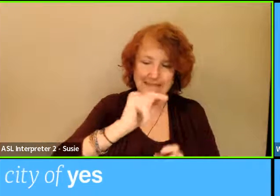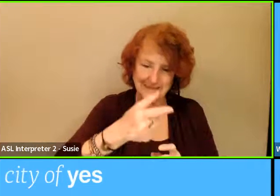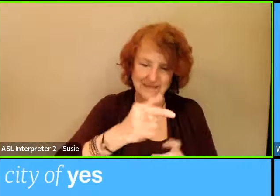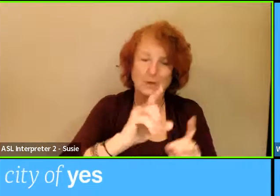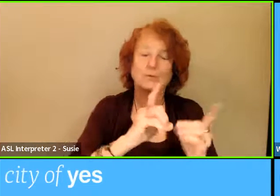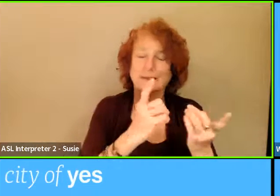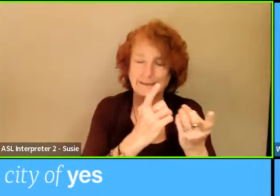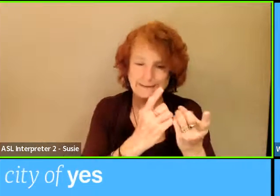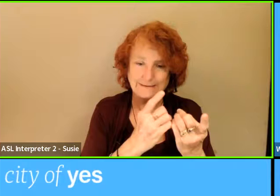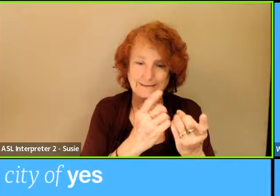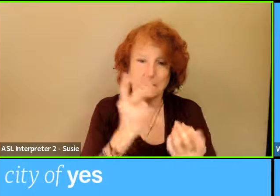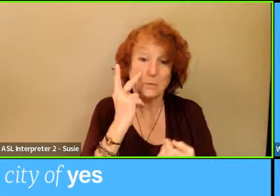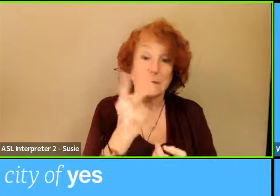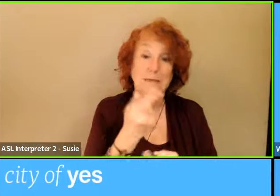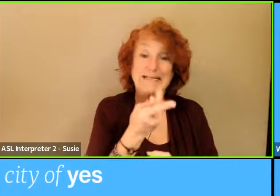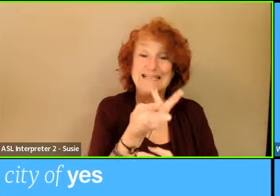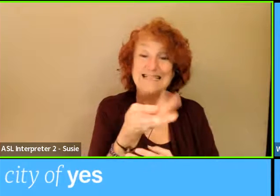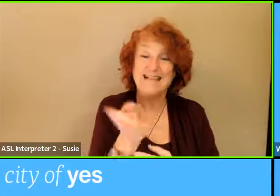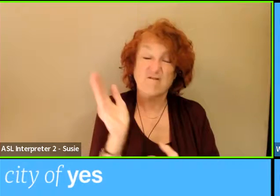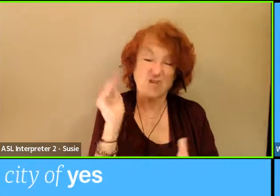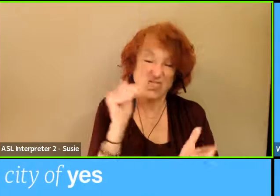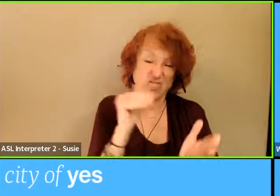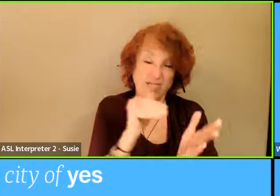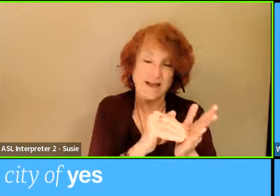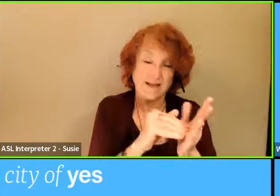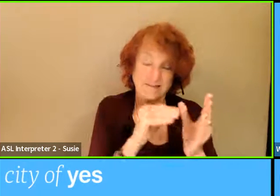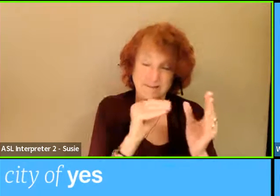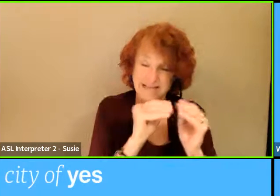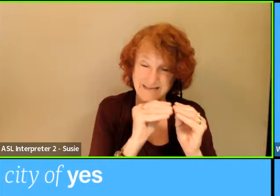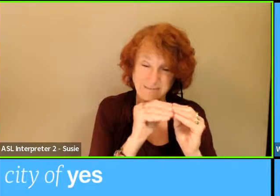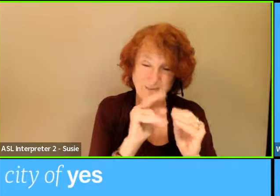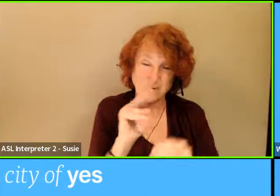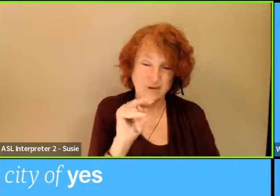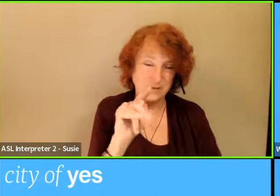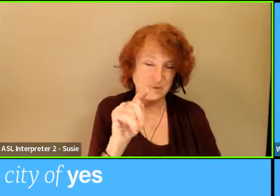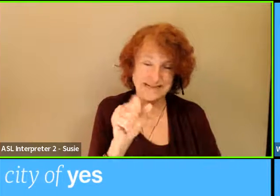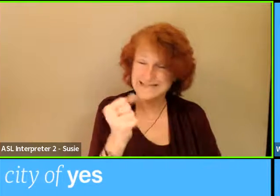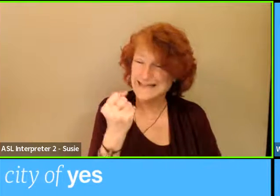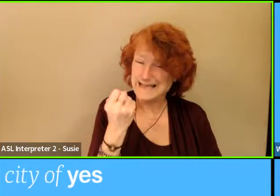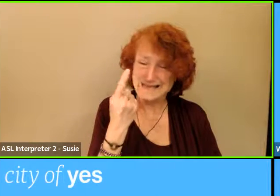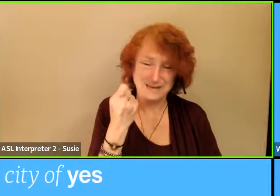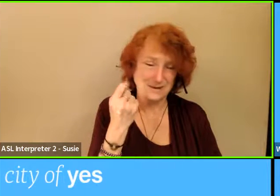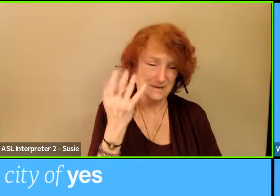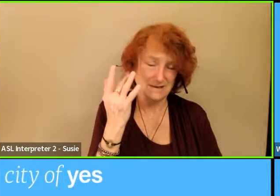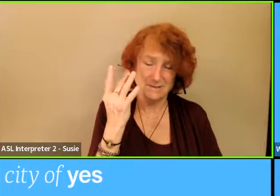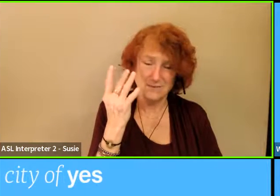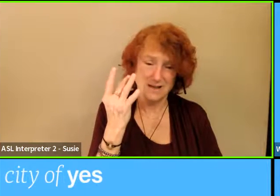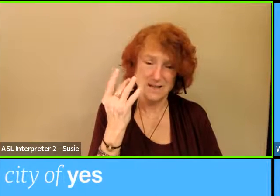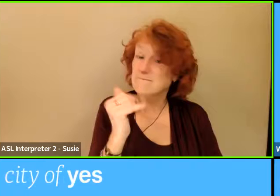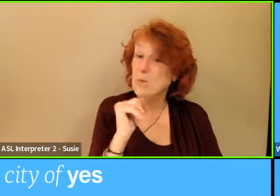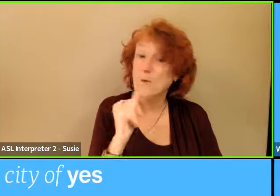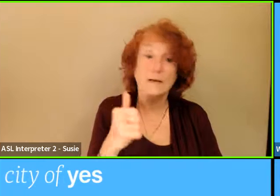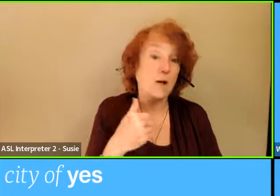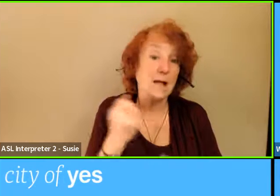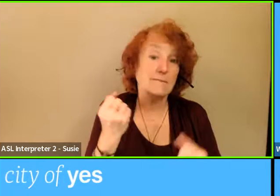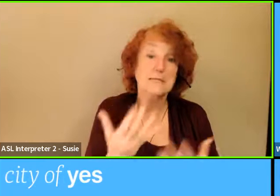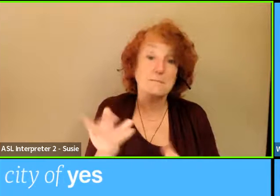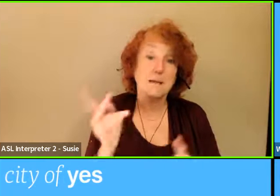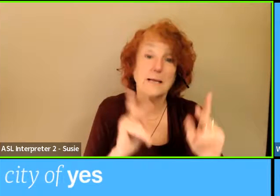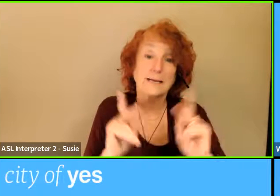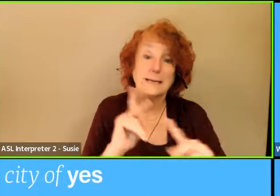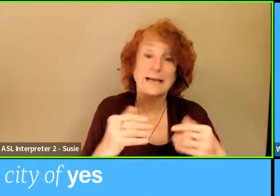see several thousand more units being built, and I don't understand the purpose of that if we don't even have as much population as we did 10